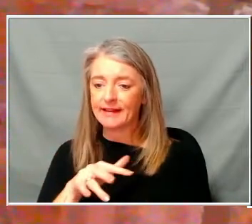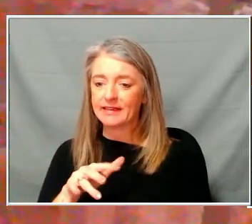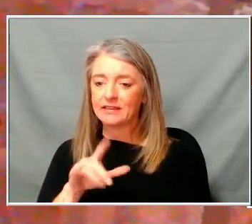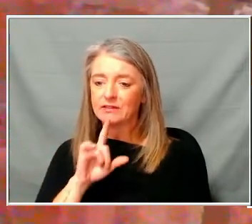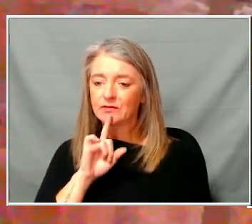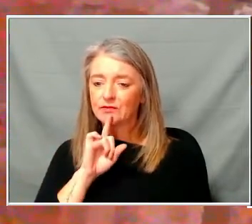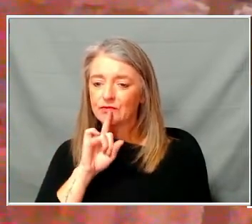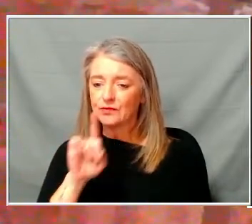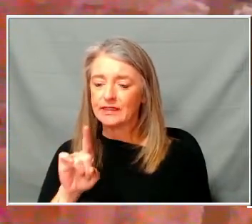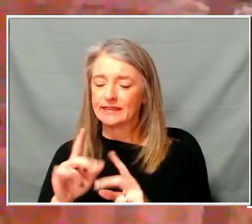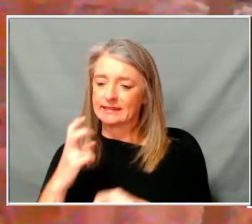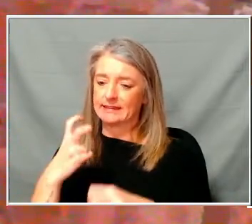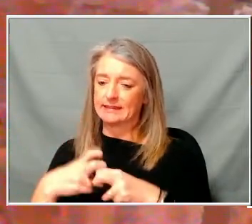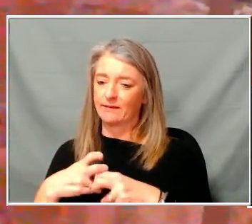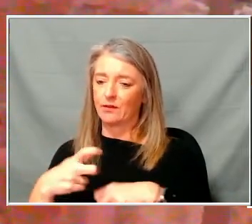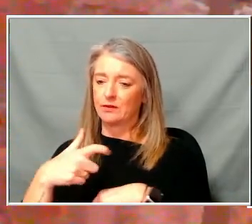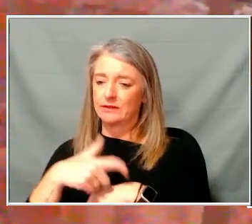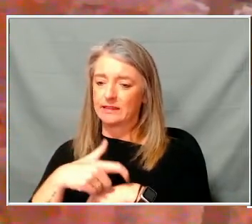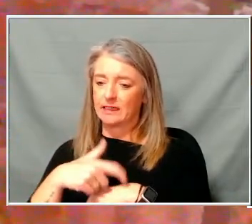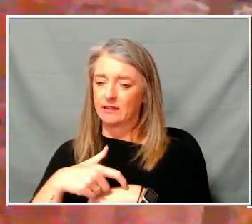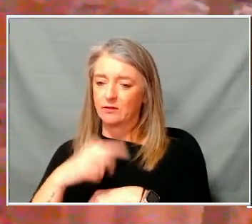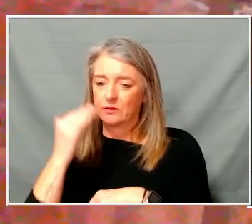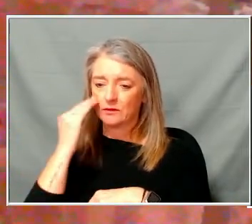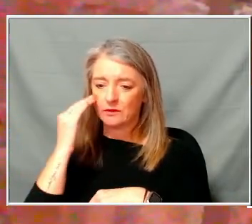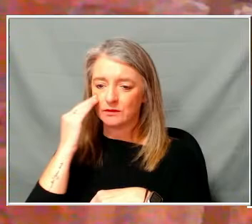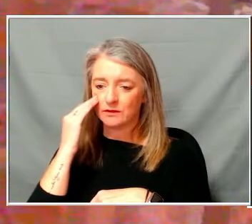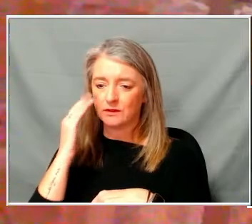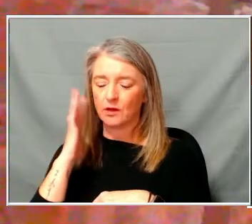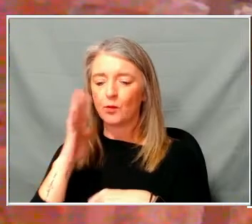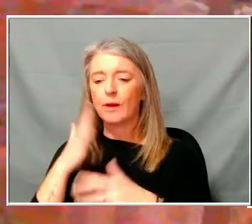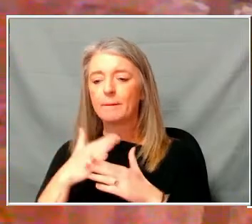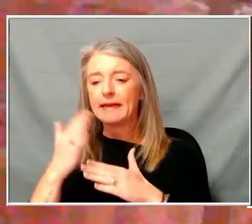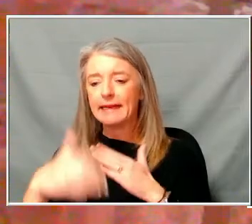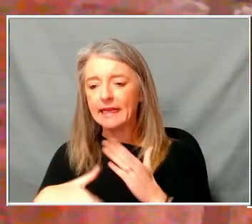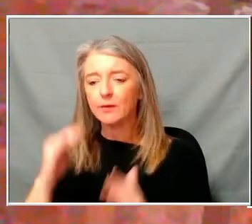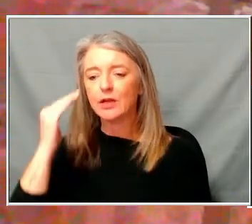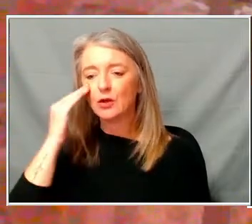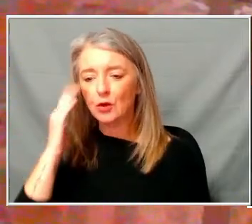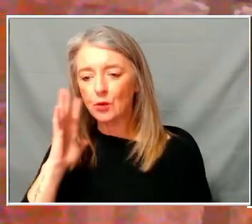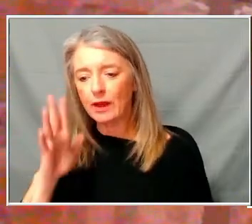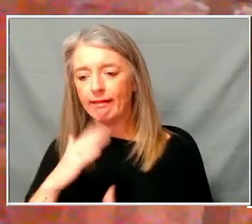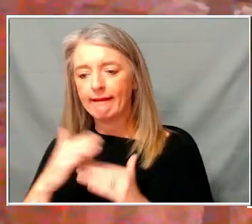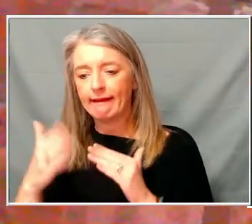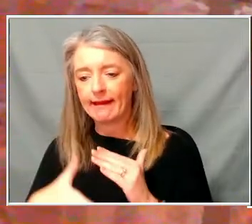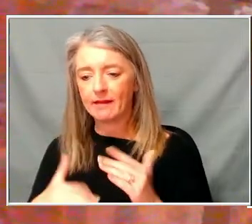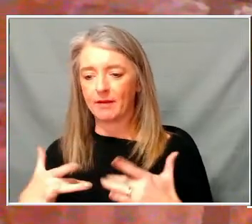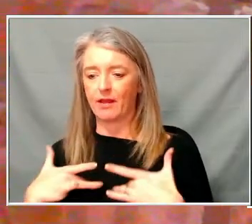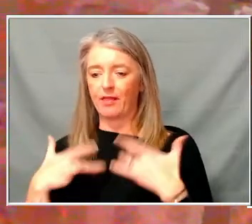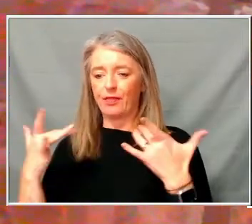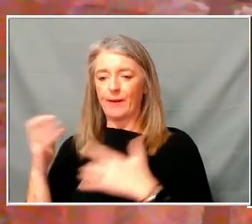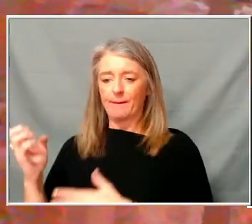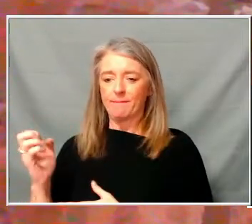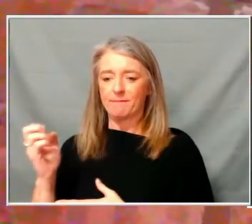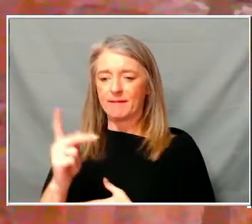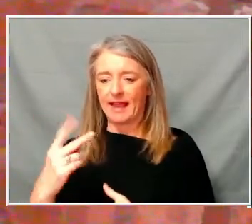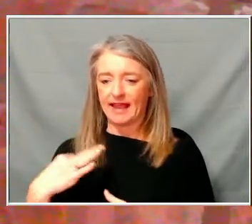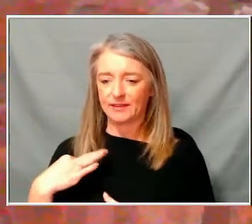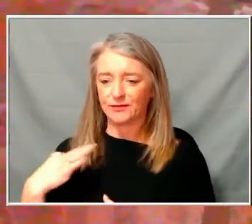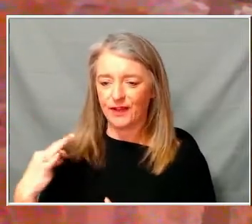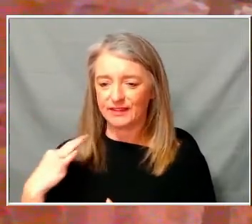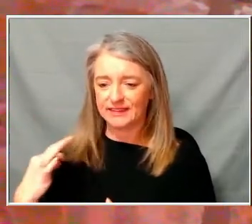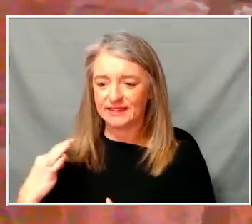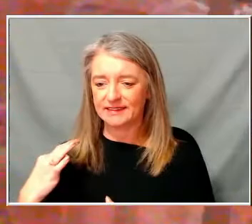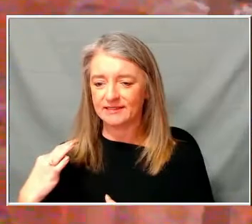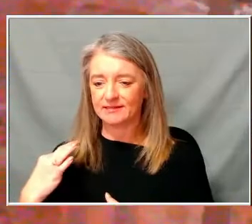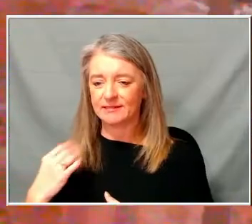it was just a difficult time. And we just knew that there was going to be an end to it. And so we were thrilled to come back. And